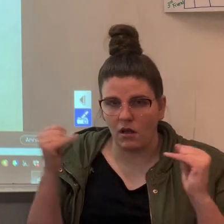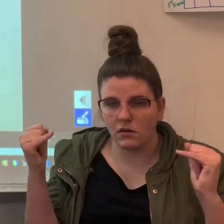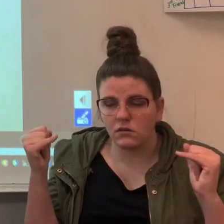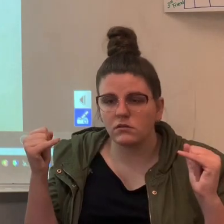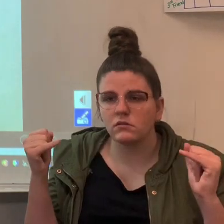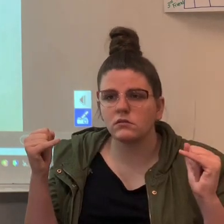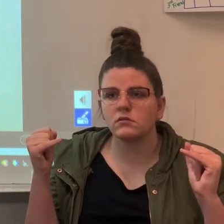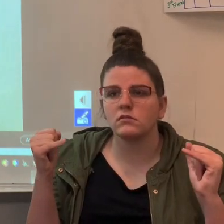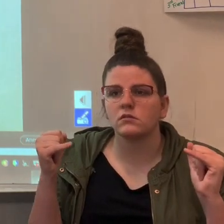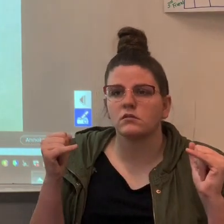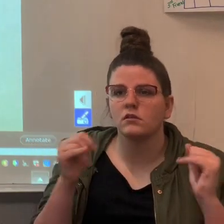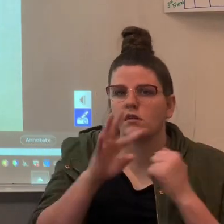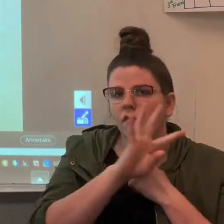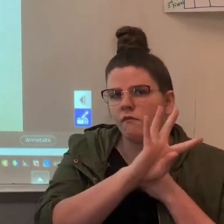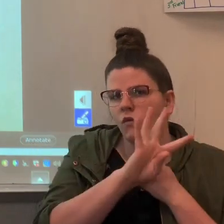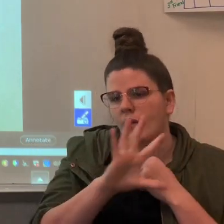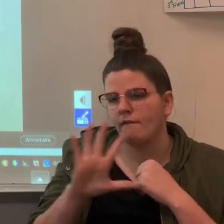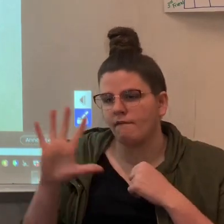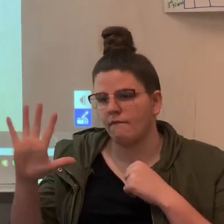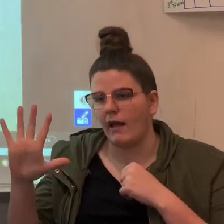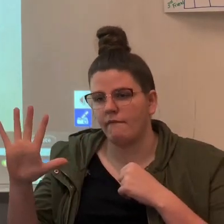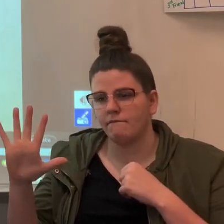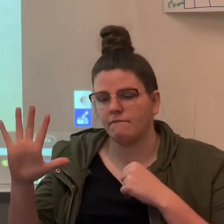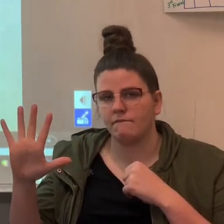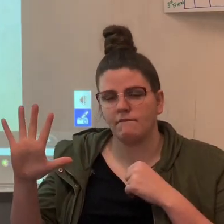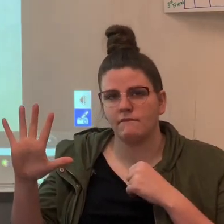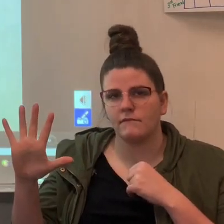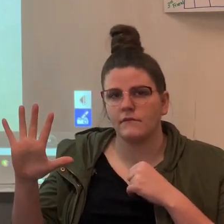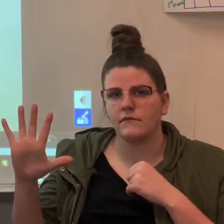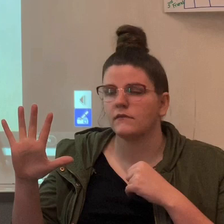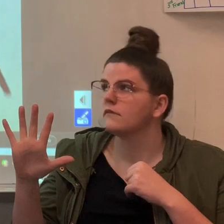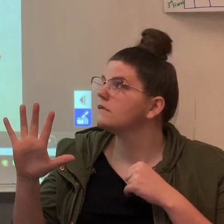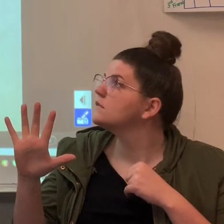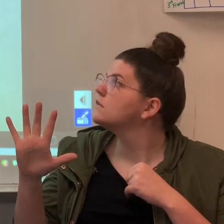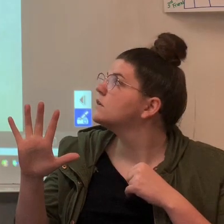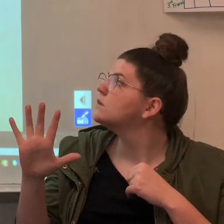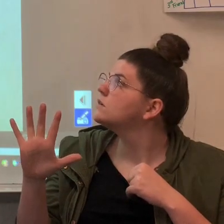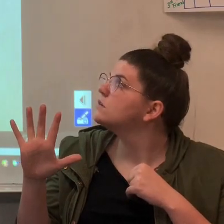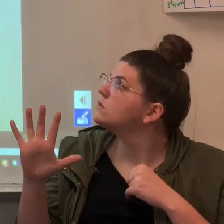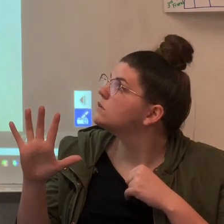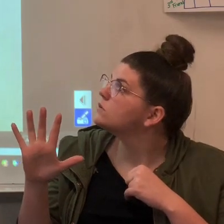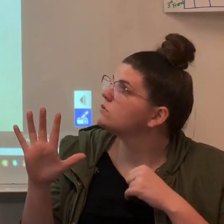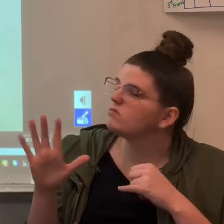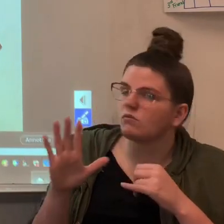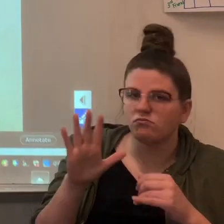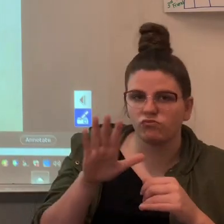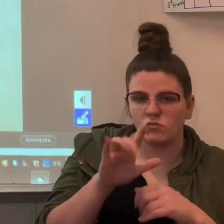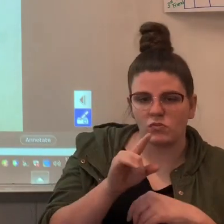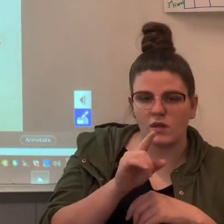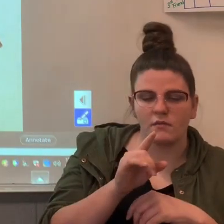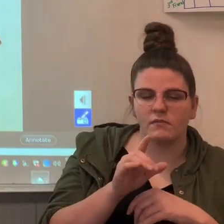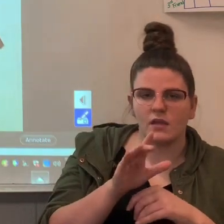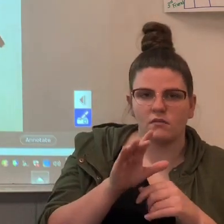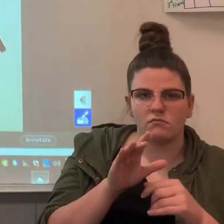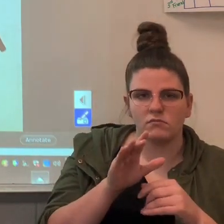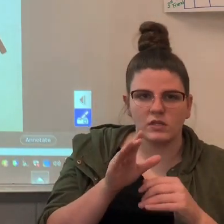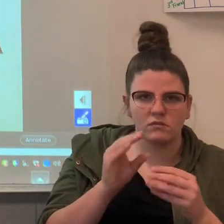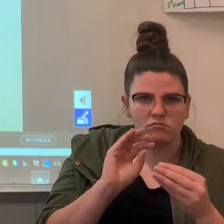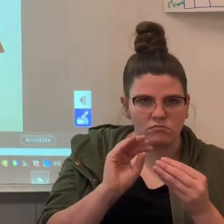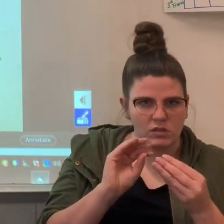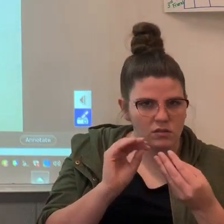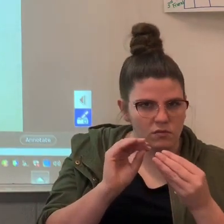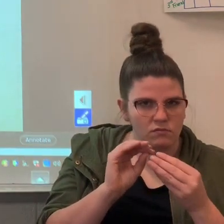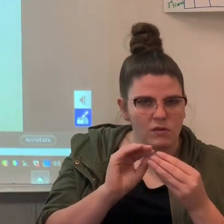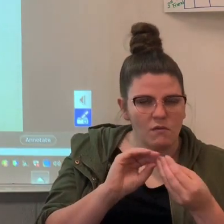be between a 4 and a 5, and it would be down here as well. If I compare it to my 0 and my 1/2 and